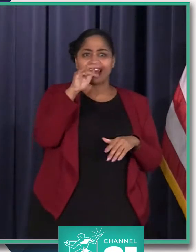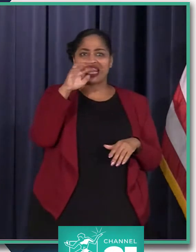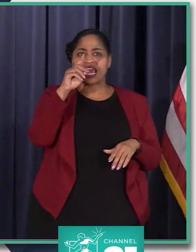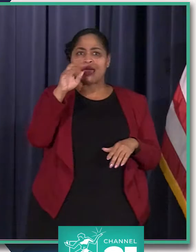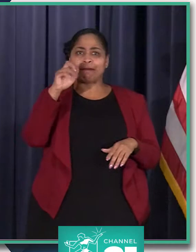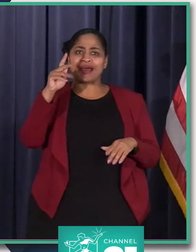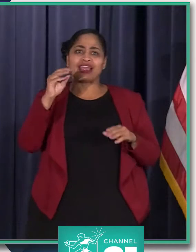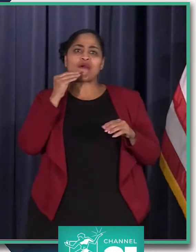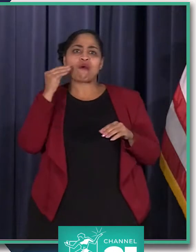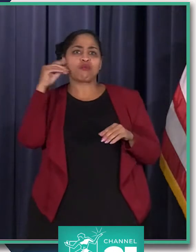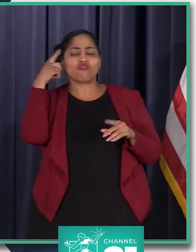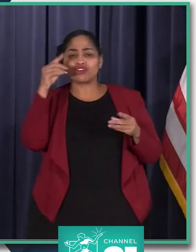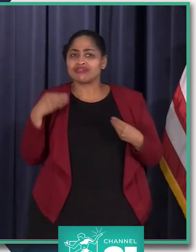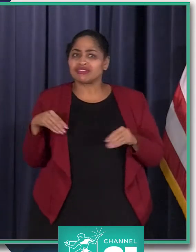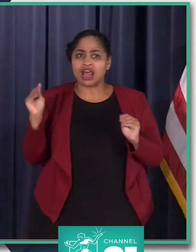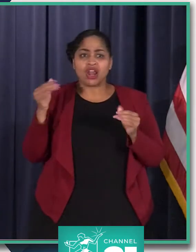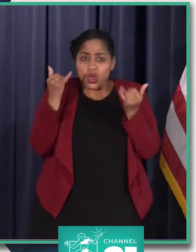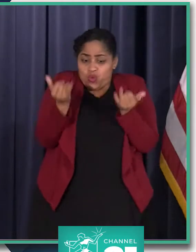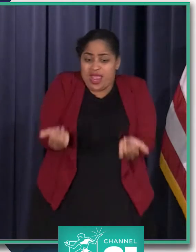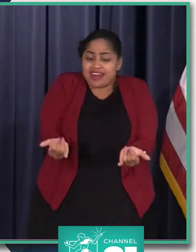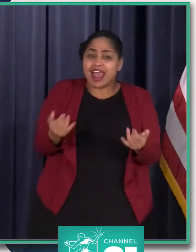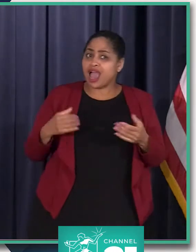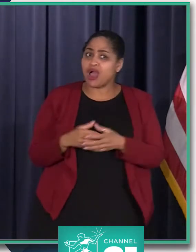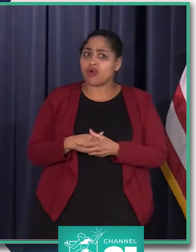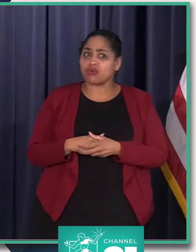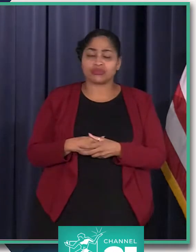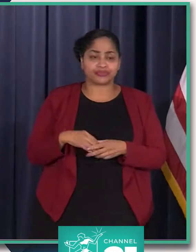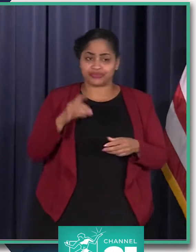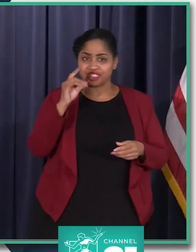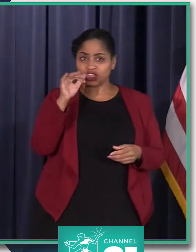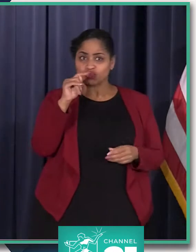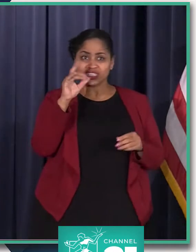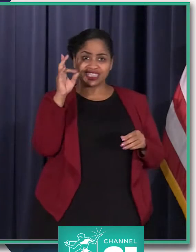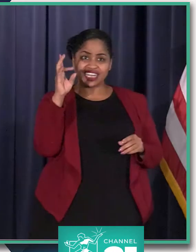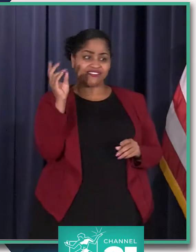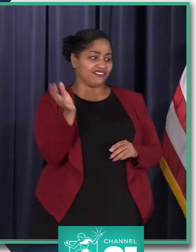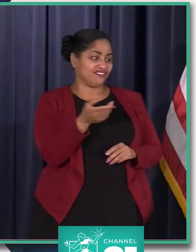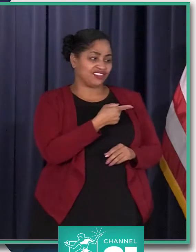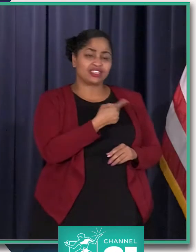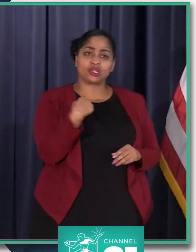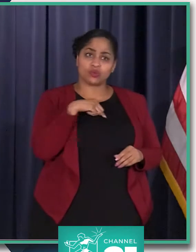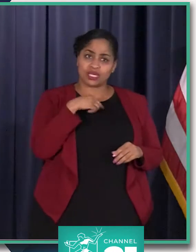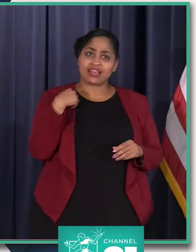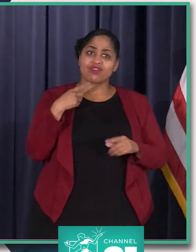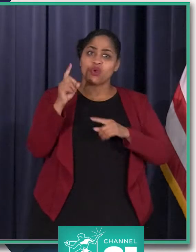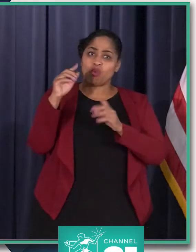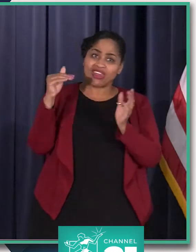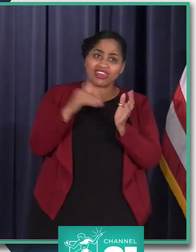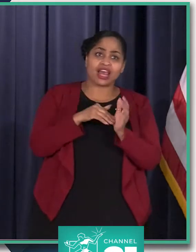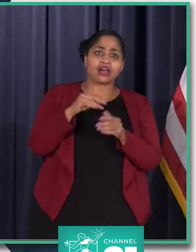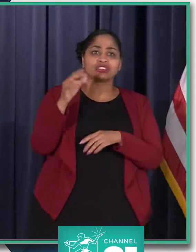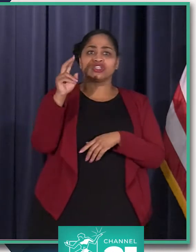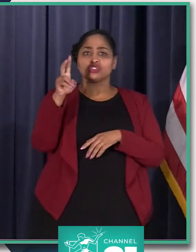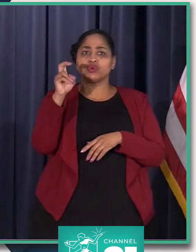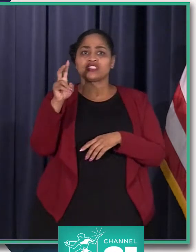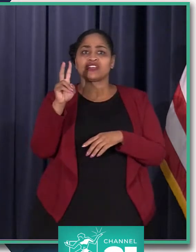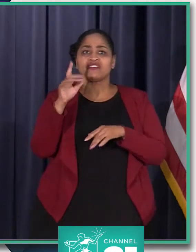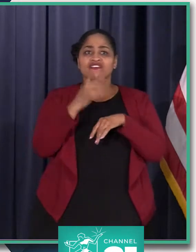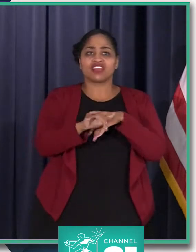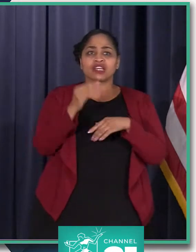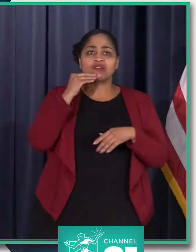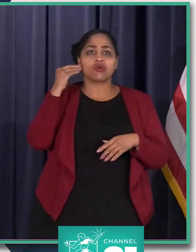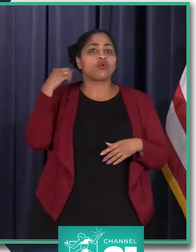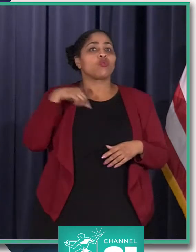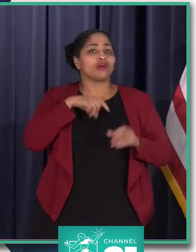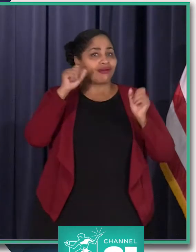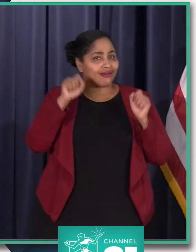houses for sale right now. And in District 7, we have 1,200 vacant houses that we can